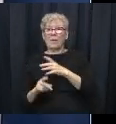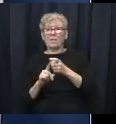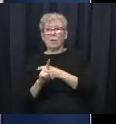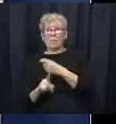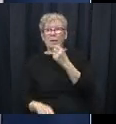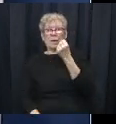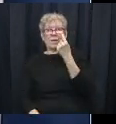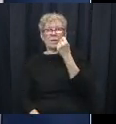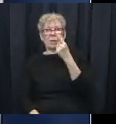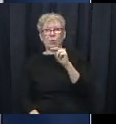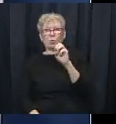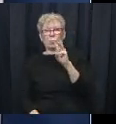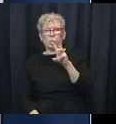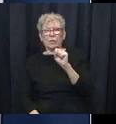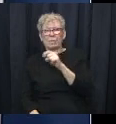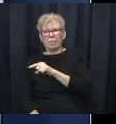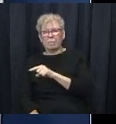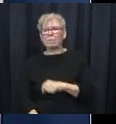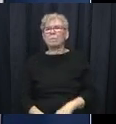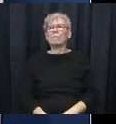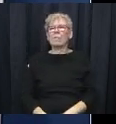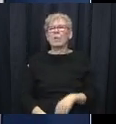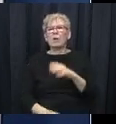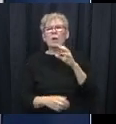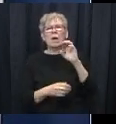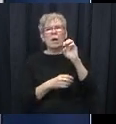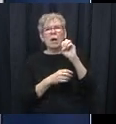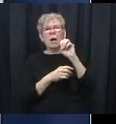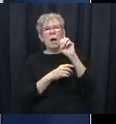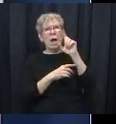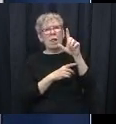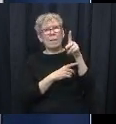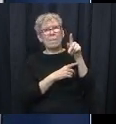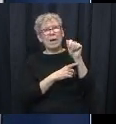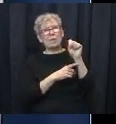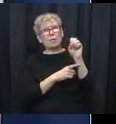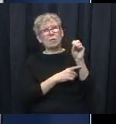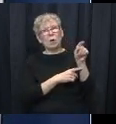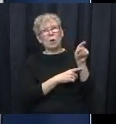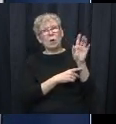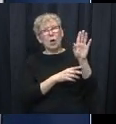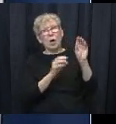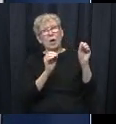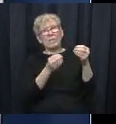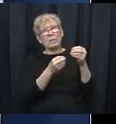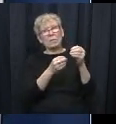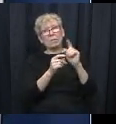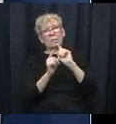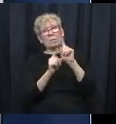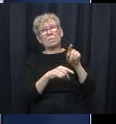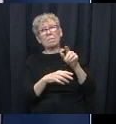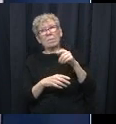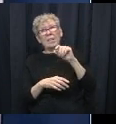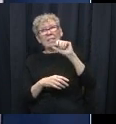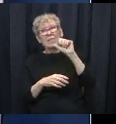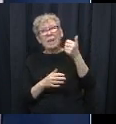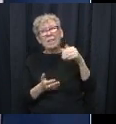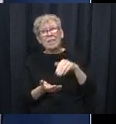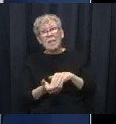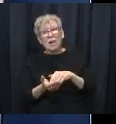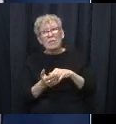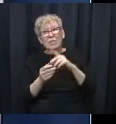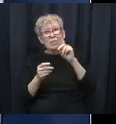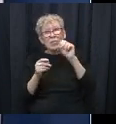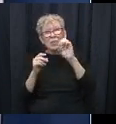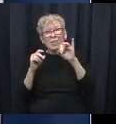sent us several responses saying that 10,000 plus doses are just sitting on shelves for over 7-8 days. Now CDPHE is saying